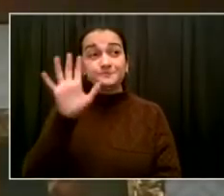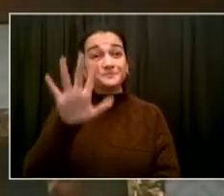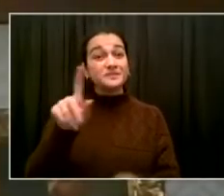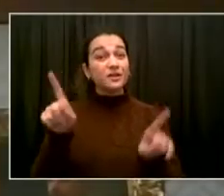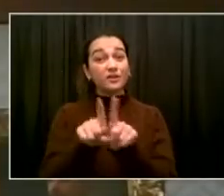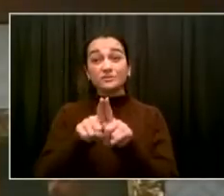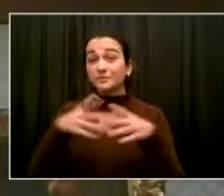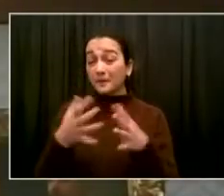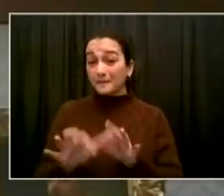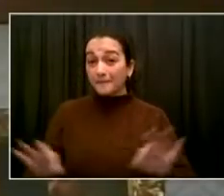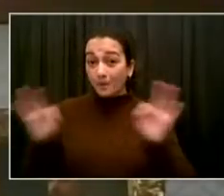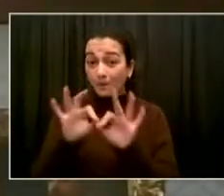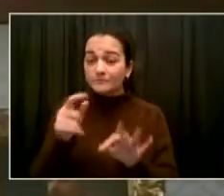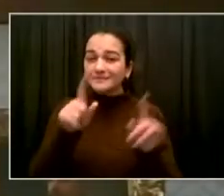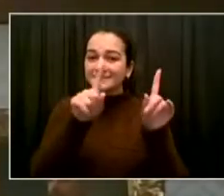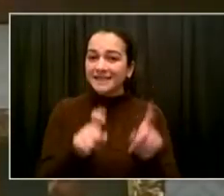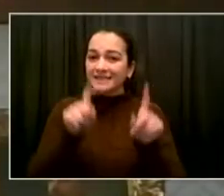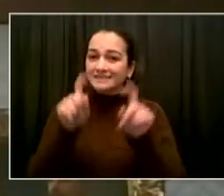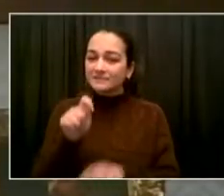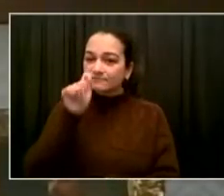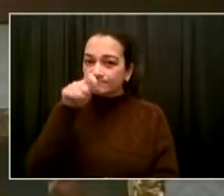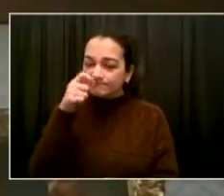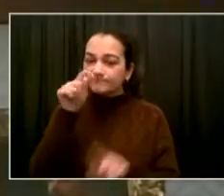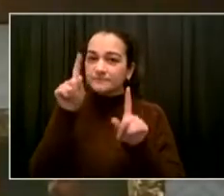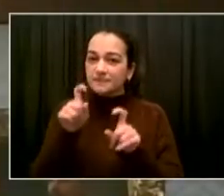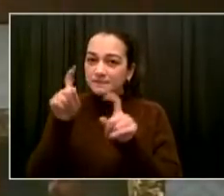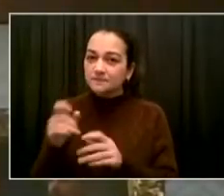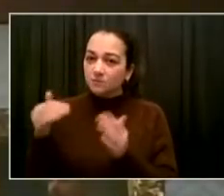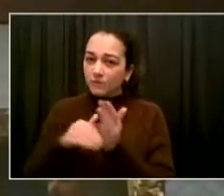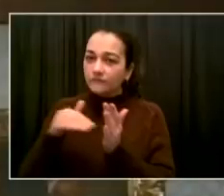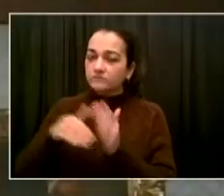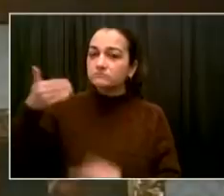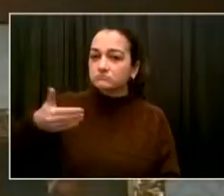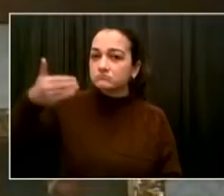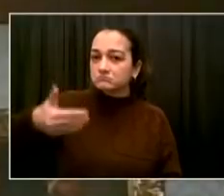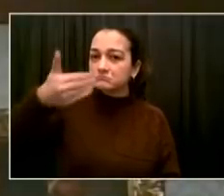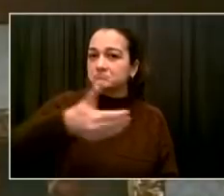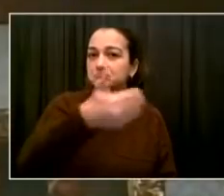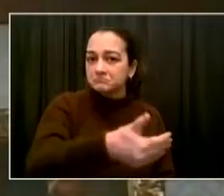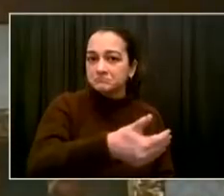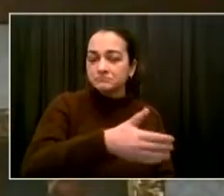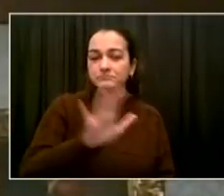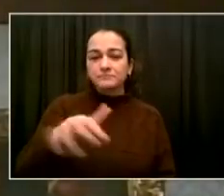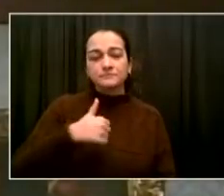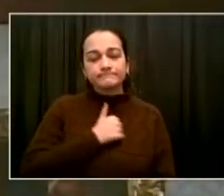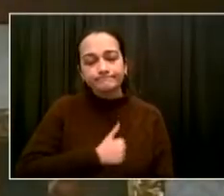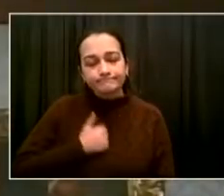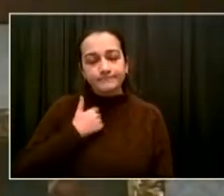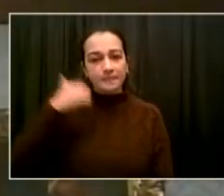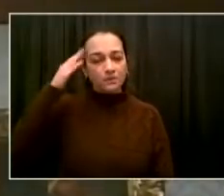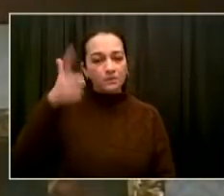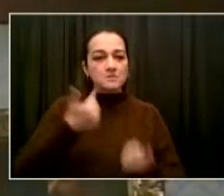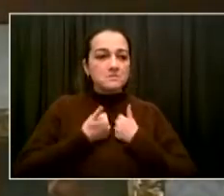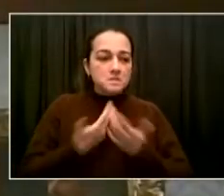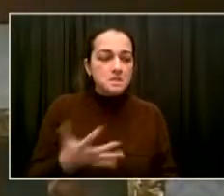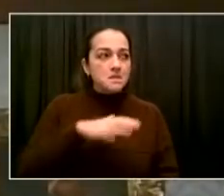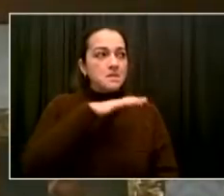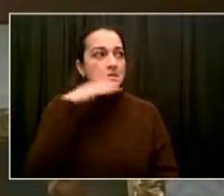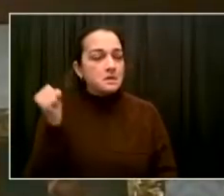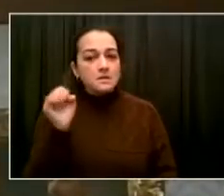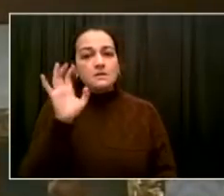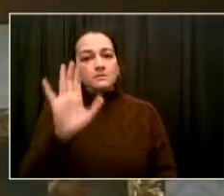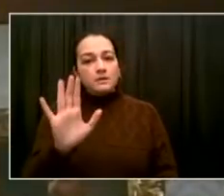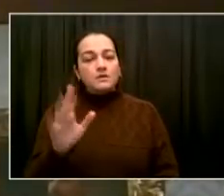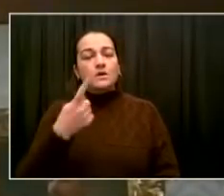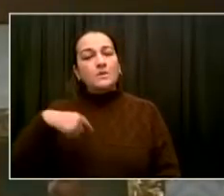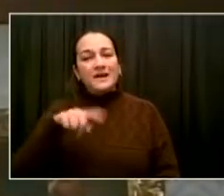thrive. And that is what every New Yorker wants and needs. I believe in the city, I believe in the agencies, and I believe in